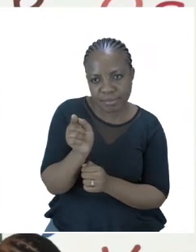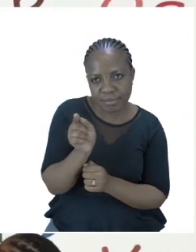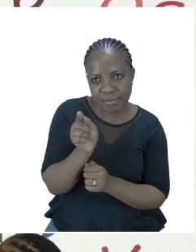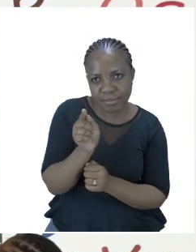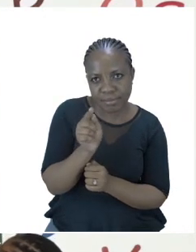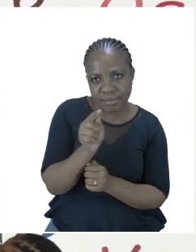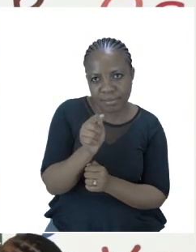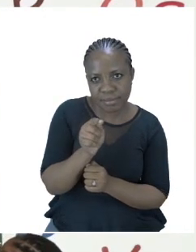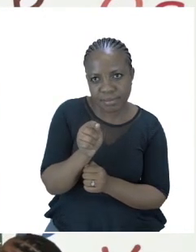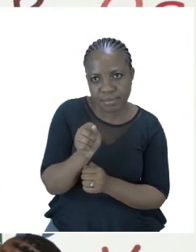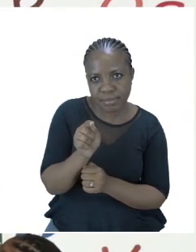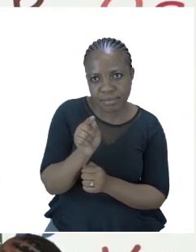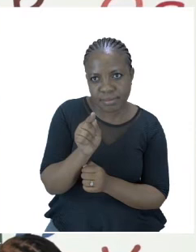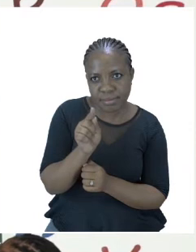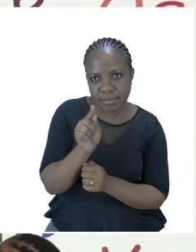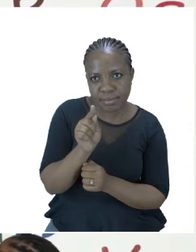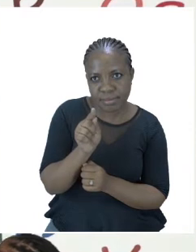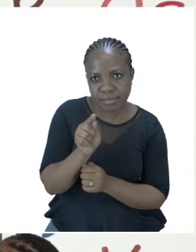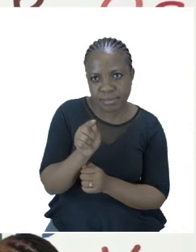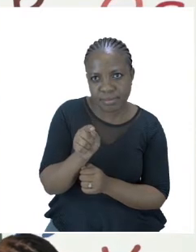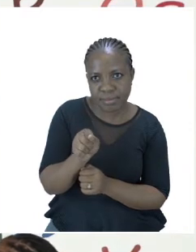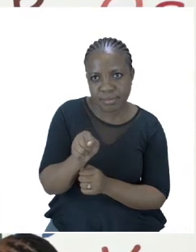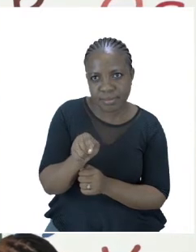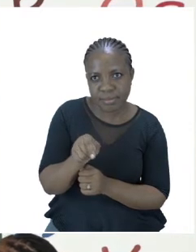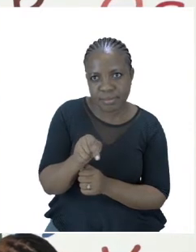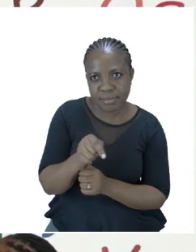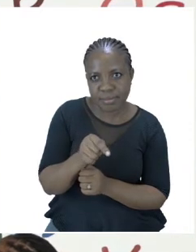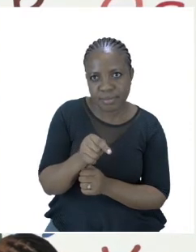Round, up and down.